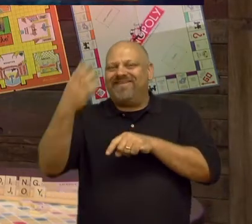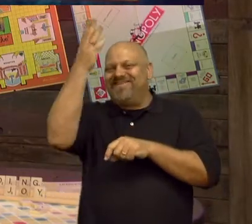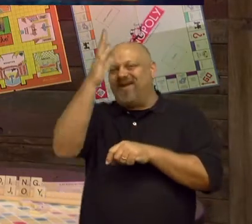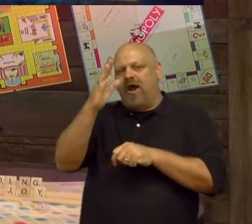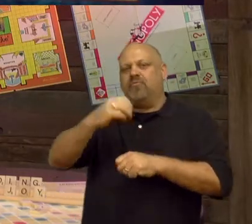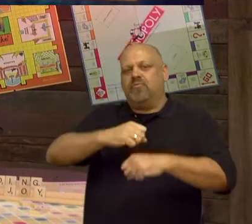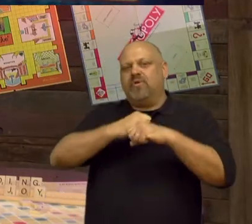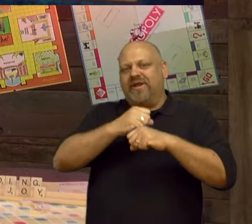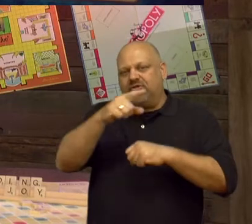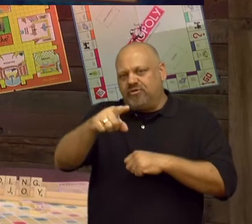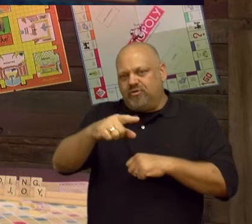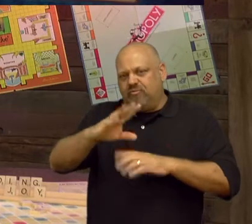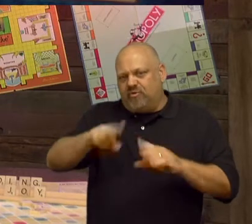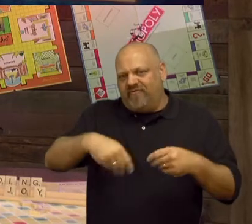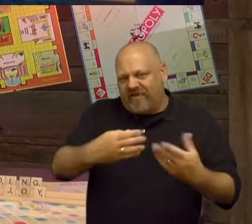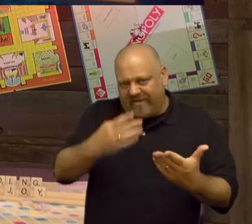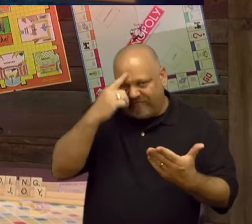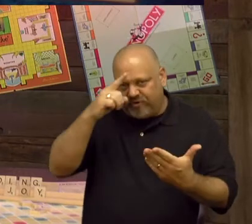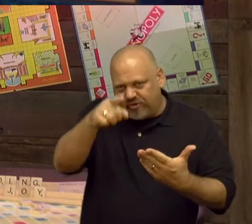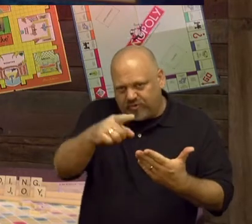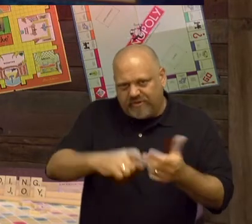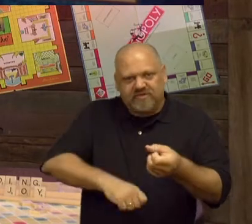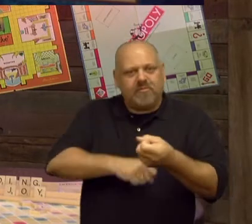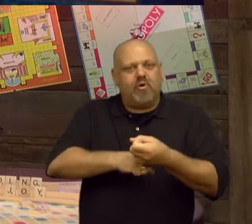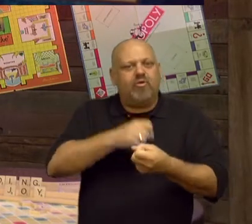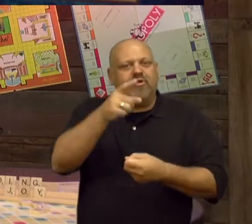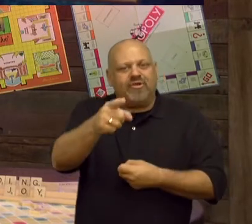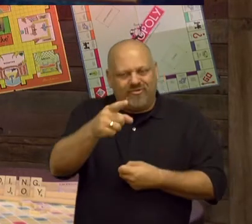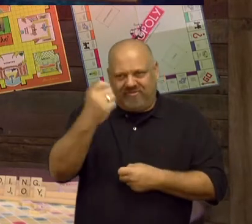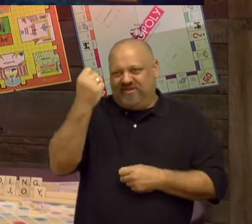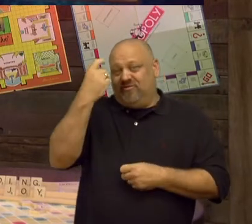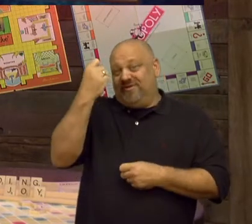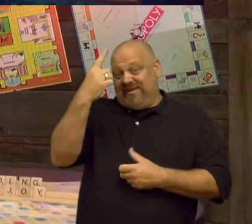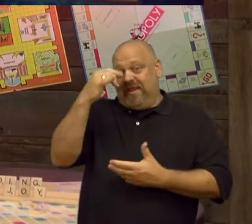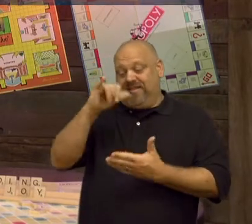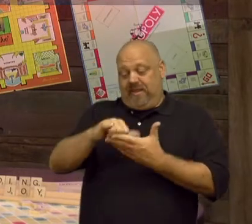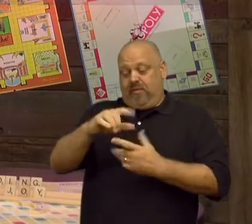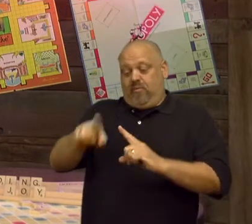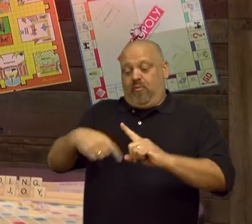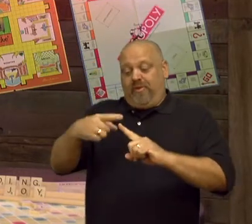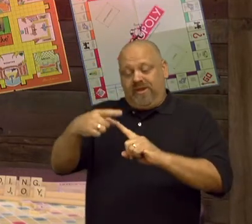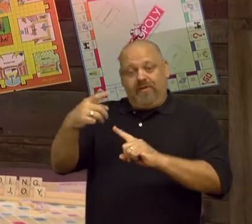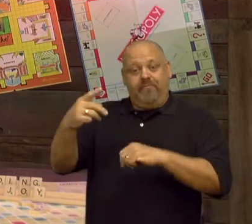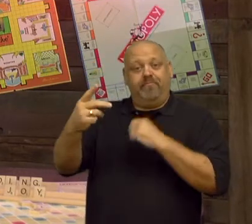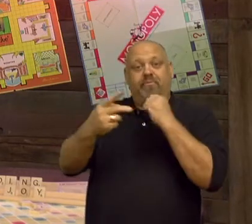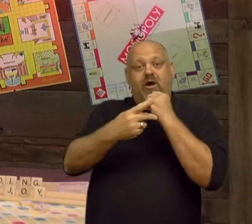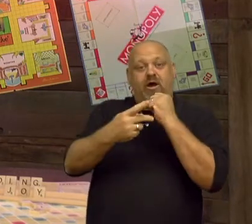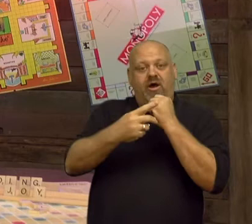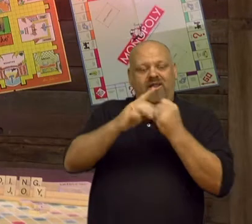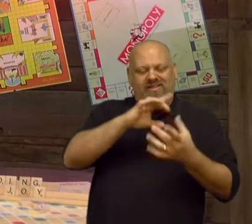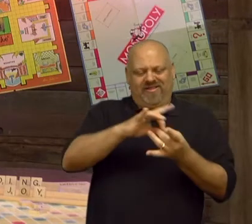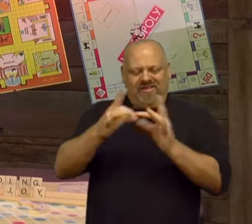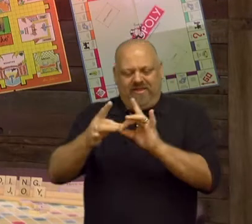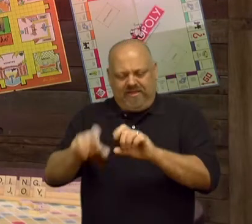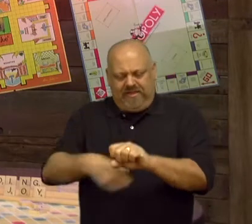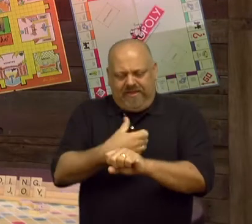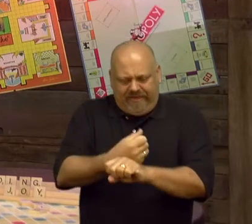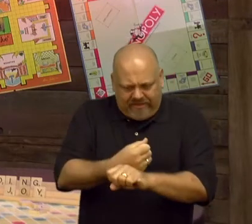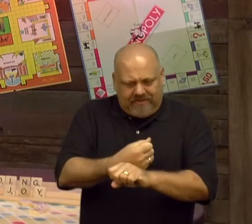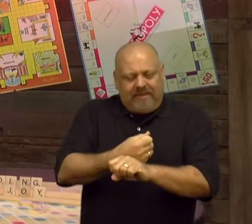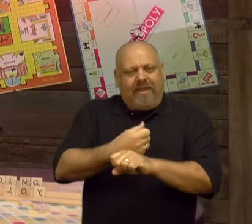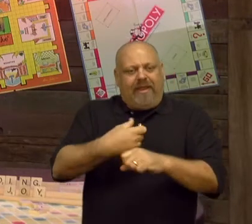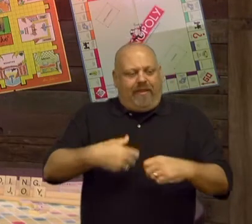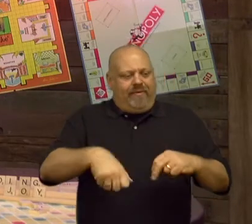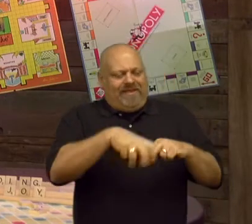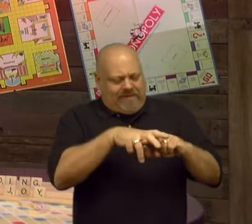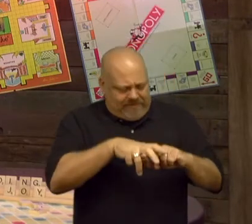God will protect you and provide for you and support you. Understand that. When Paul was in chains, he was sitting